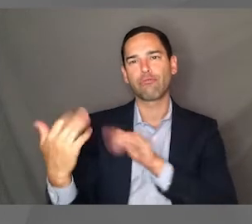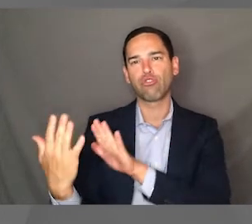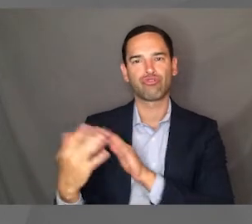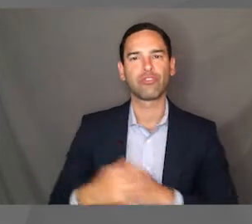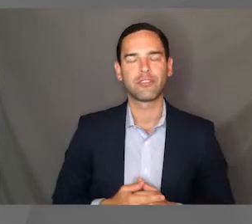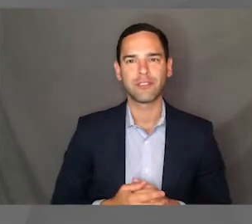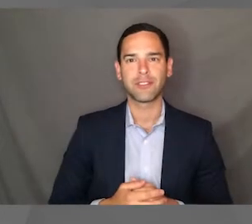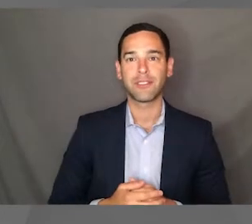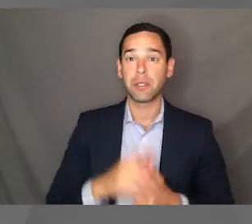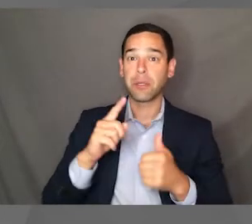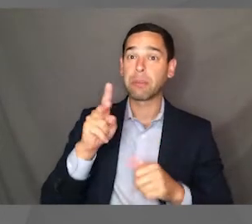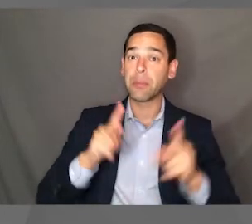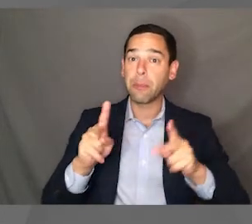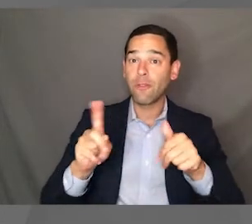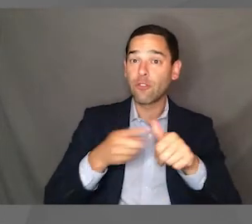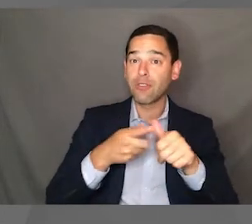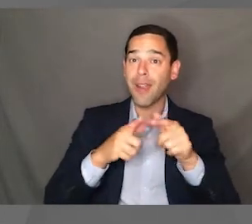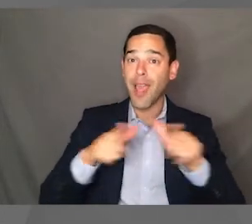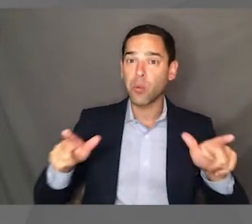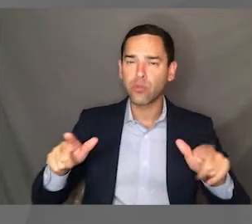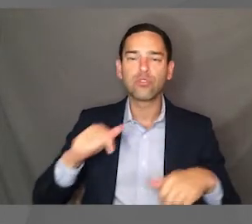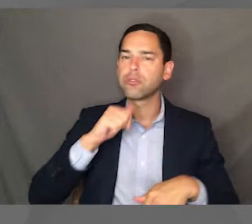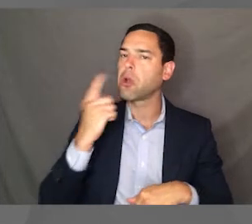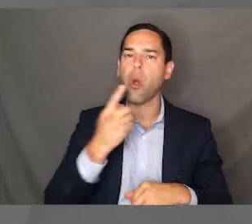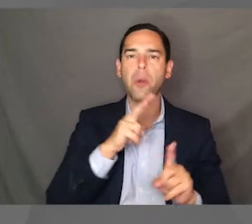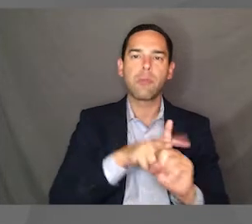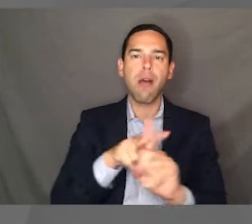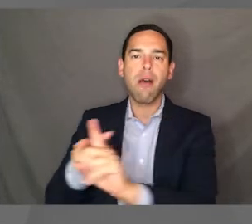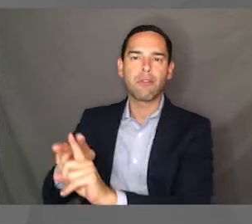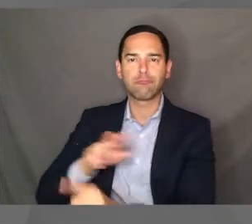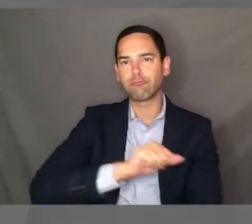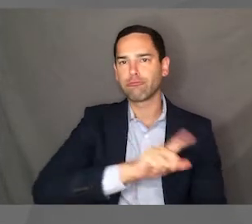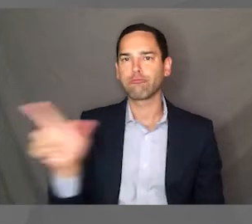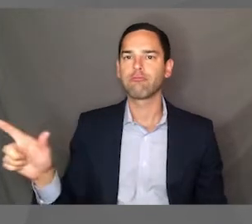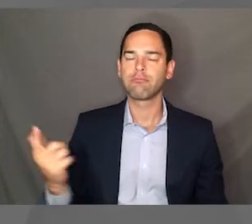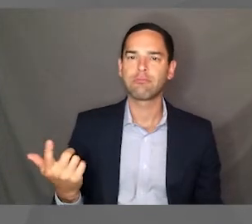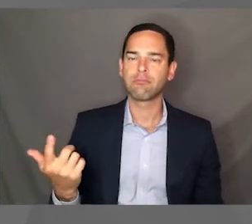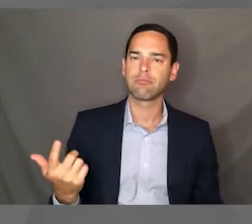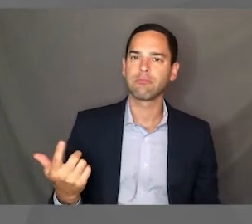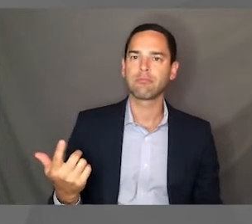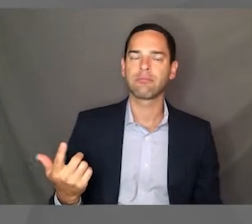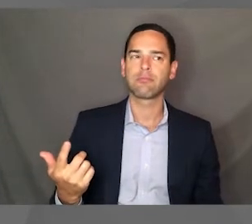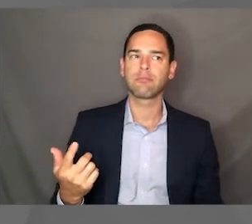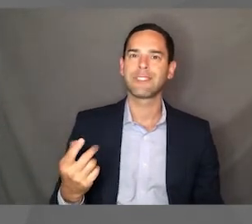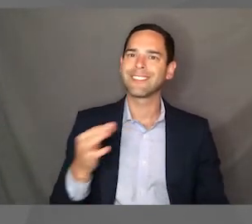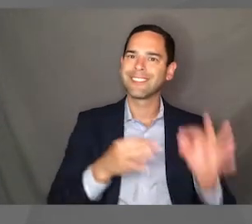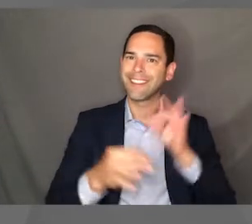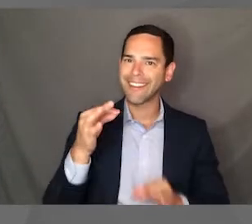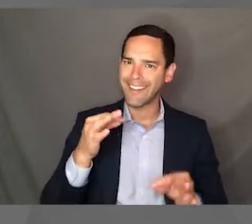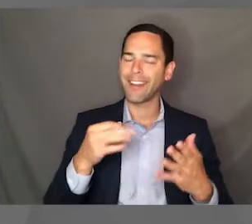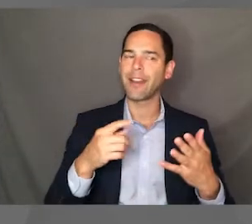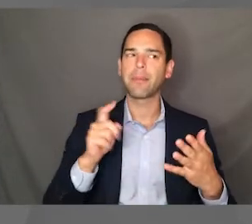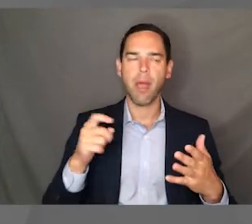language does not always apply to each and every person. They have a way of being